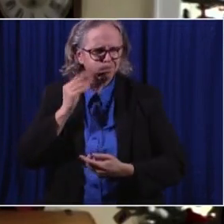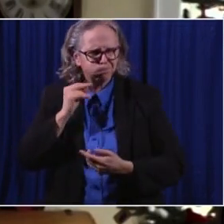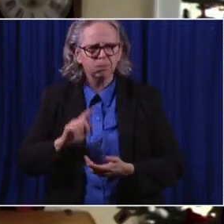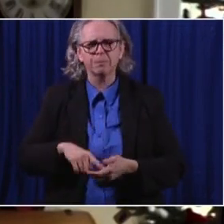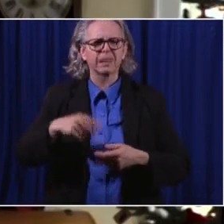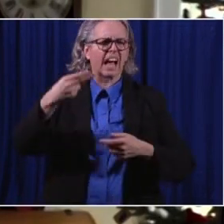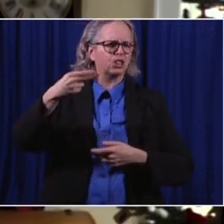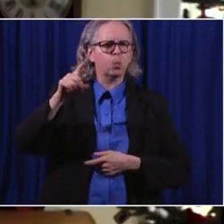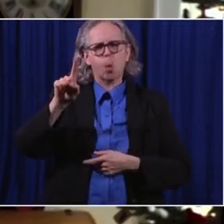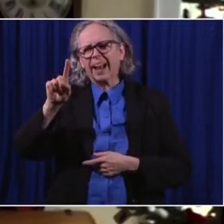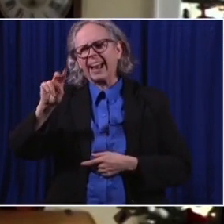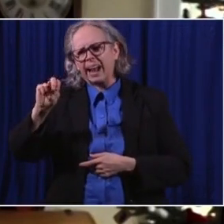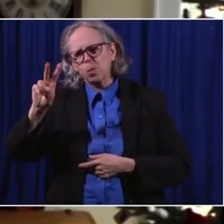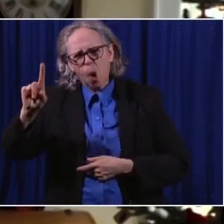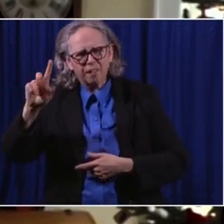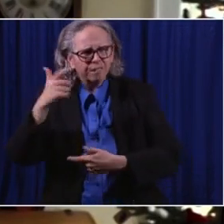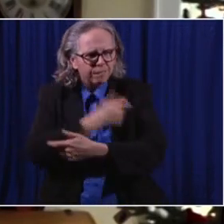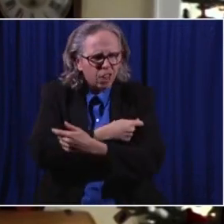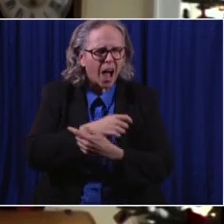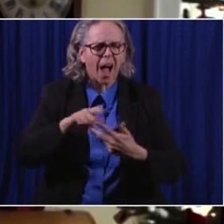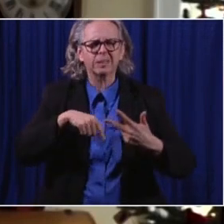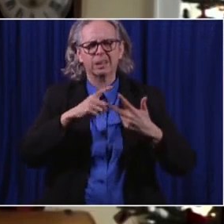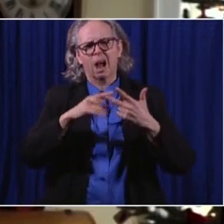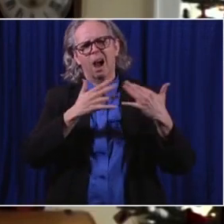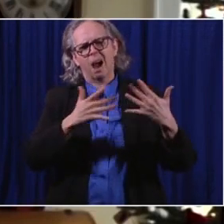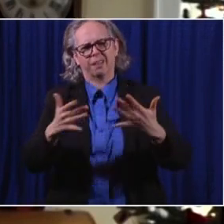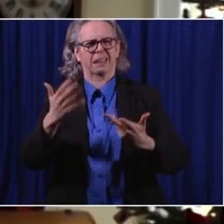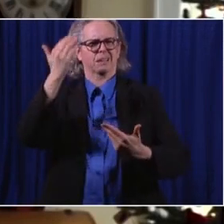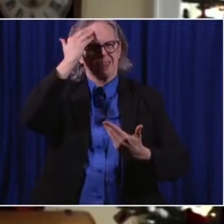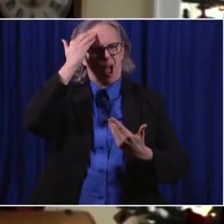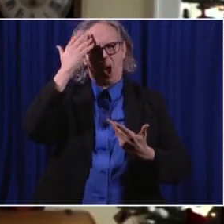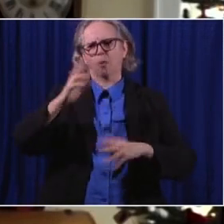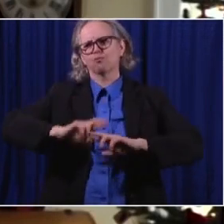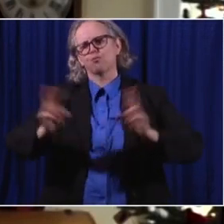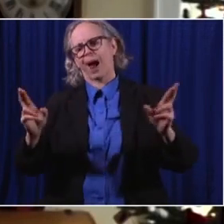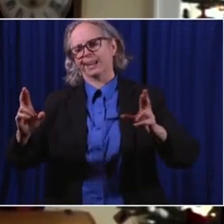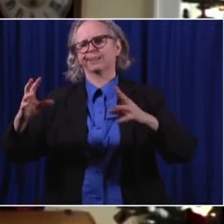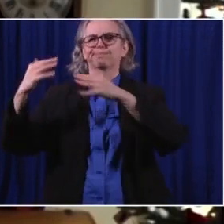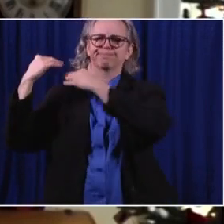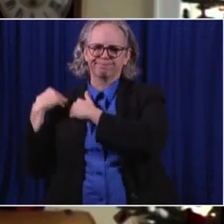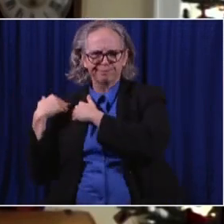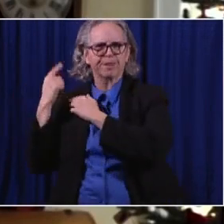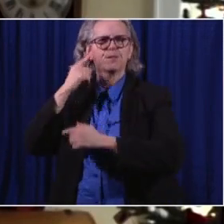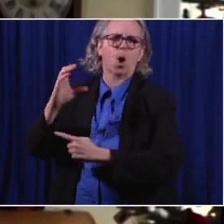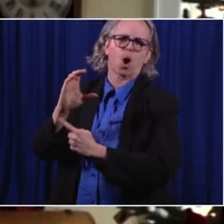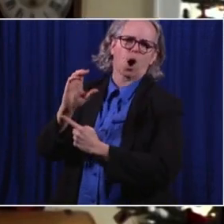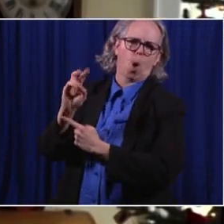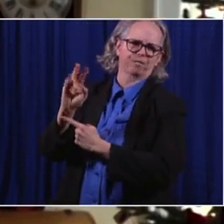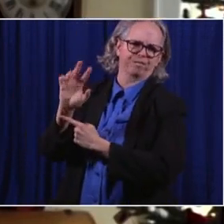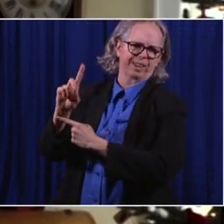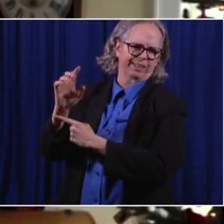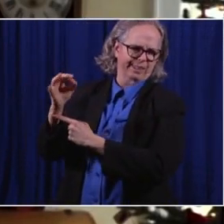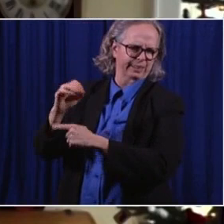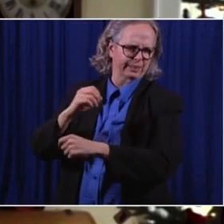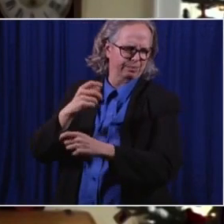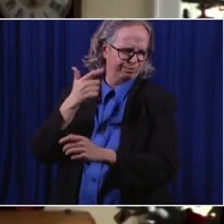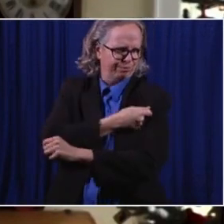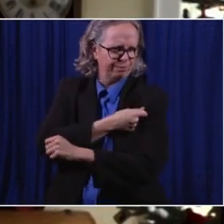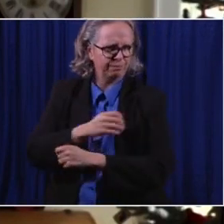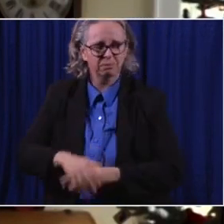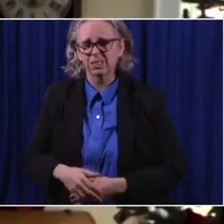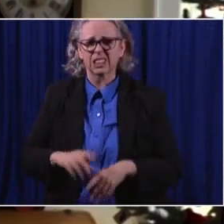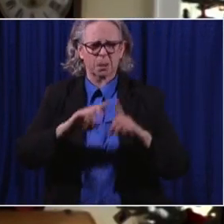turn to them to begin vaccinating Ohioans. And so we have health departments all over the state now who have started doing this. So today